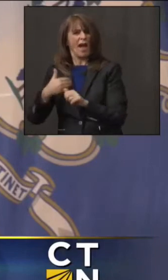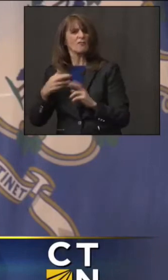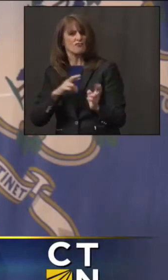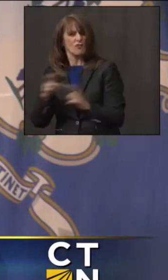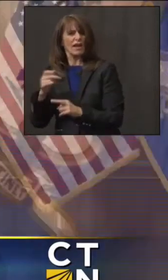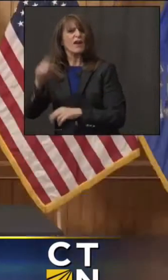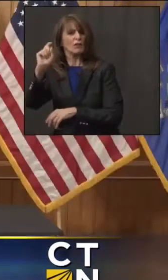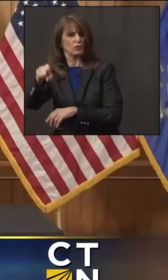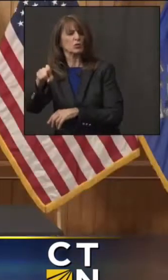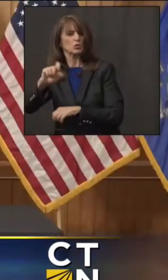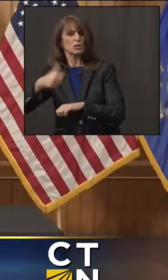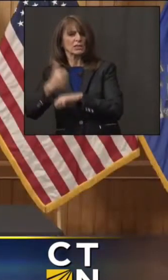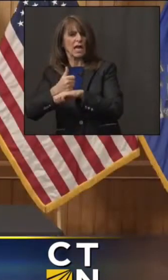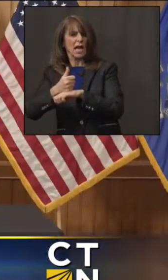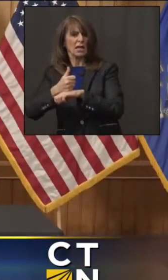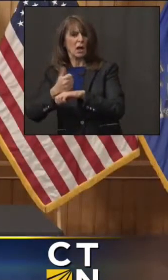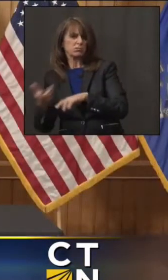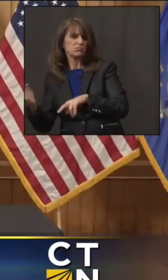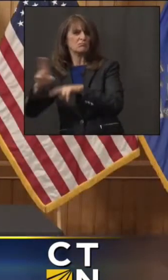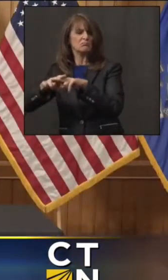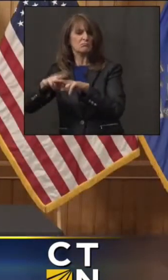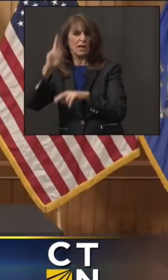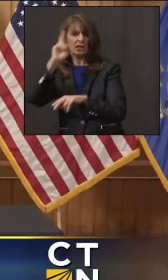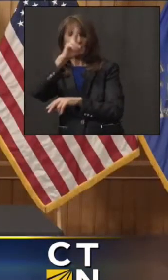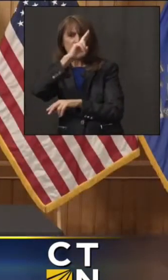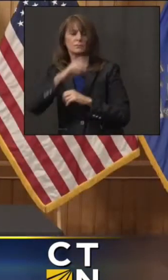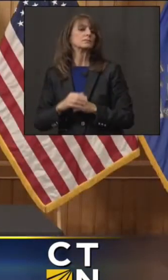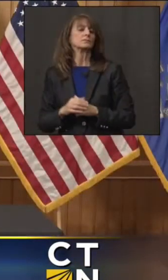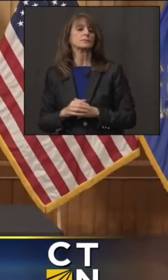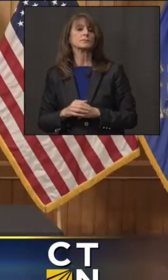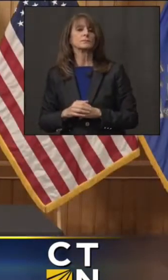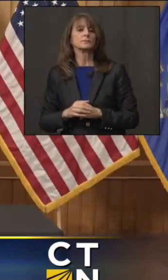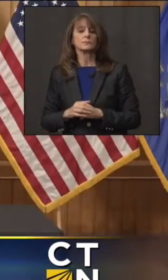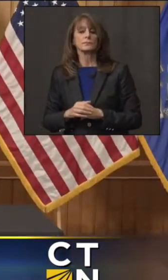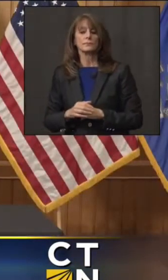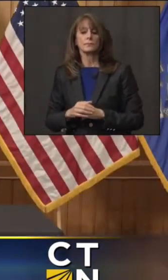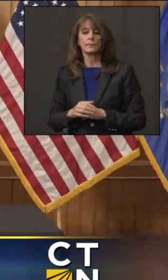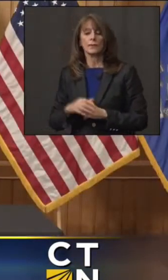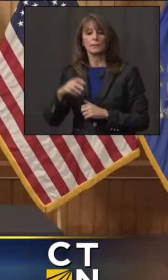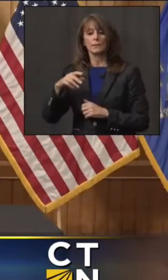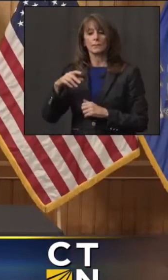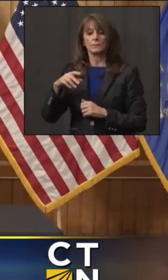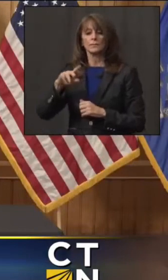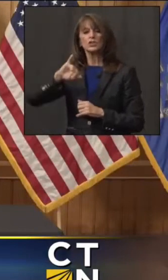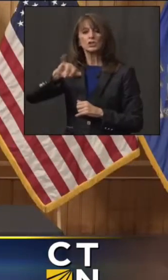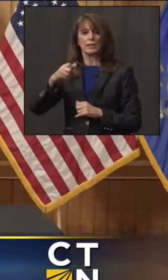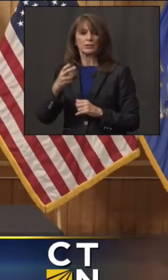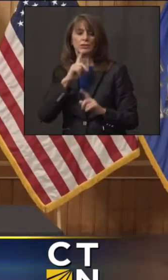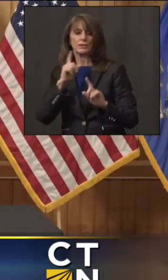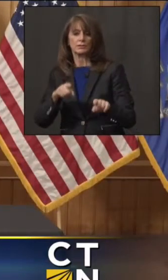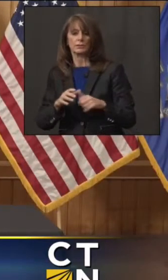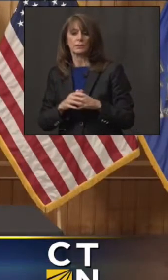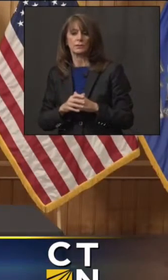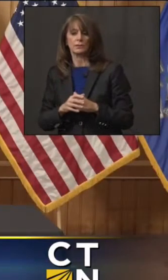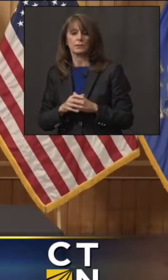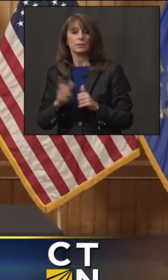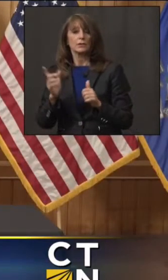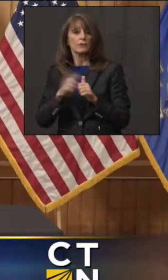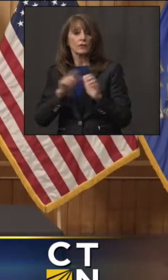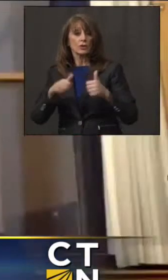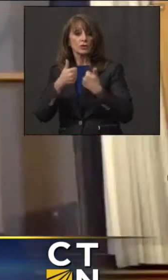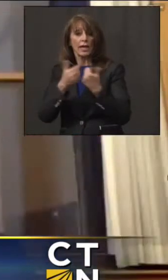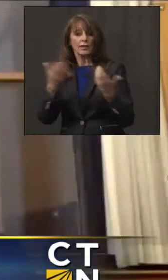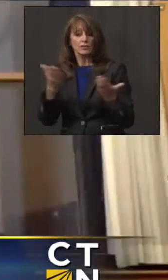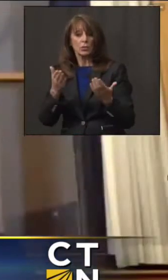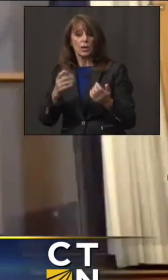think two other important points on this topic. The governor's mentioned many times that the first challenge we'll likely run into would be